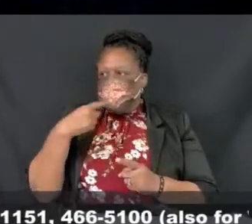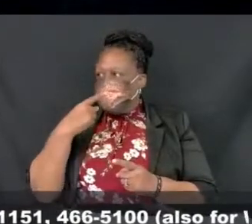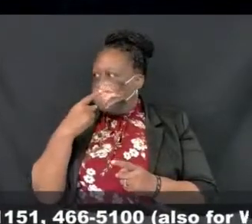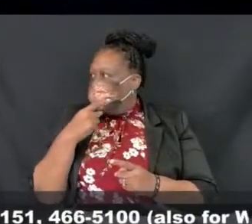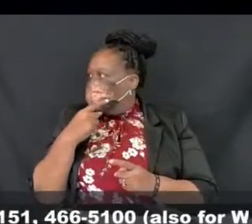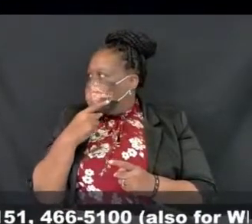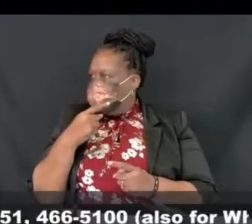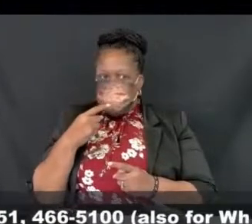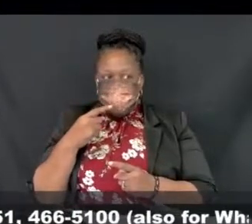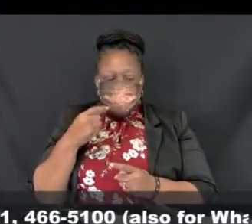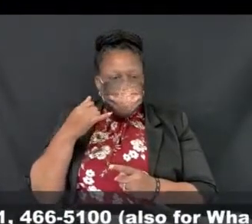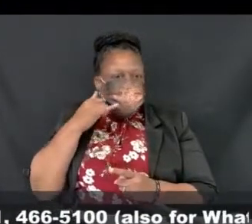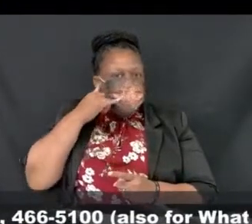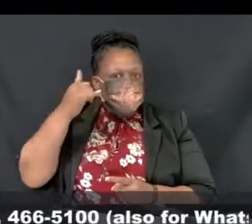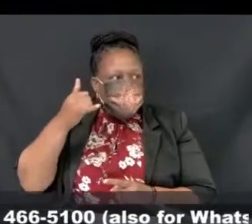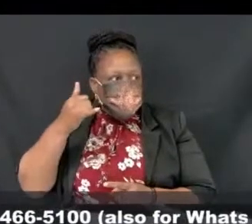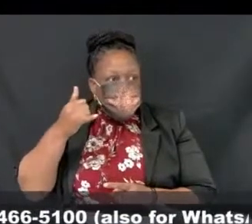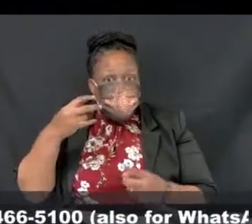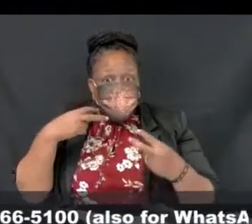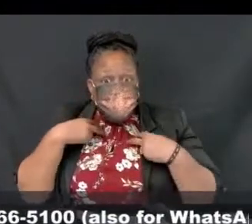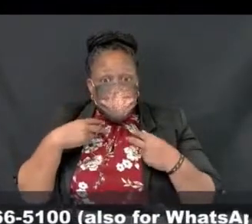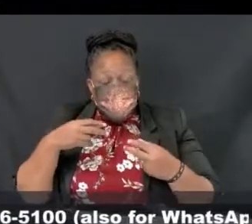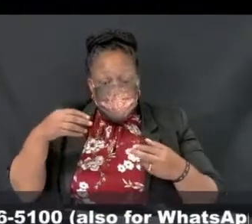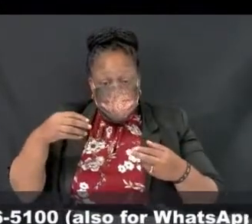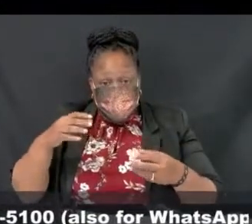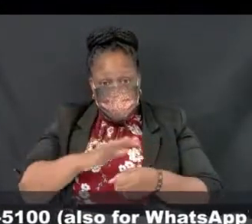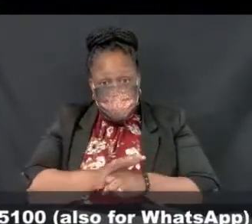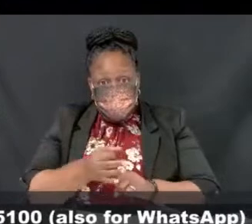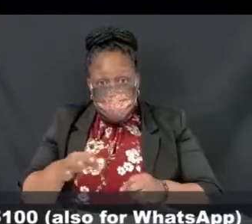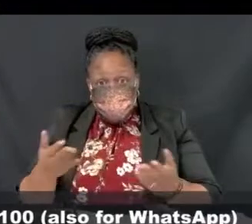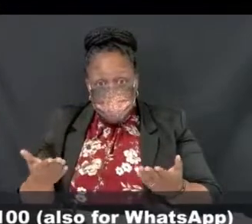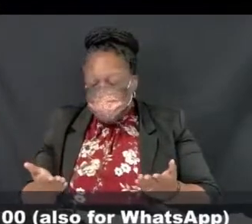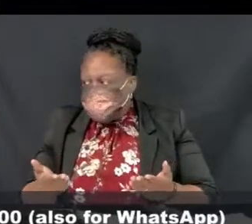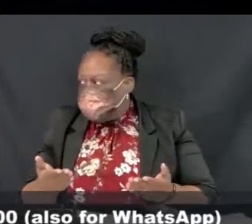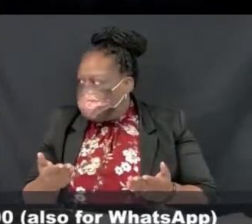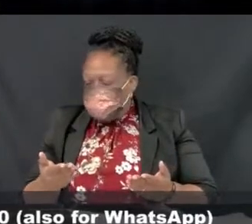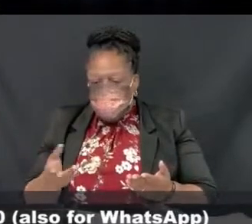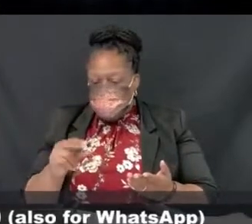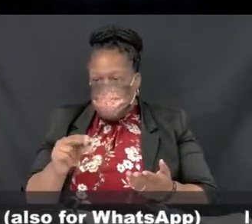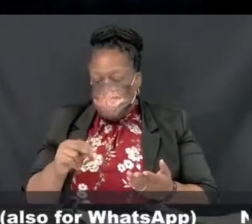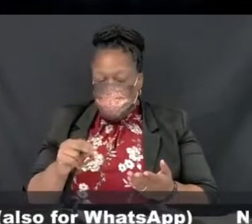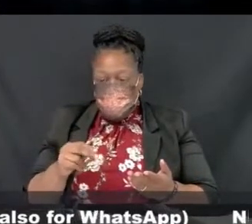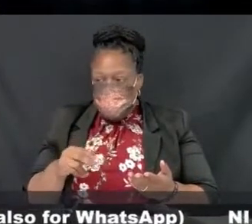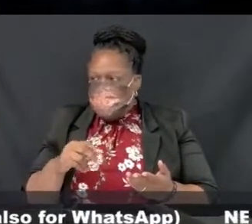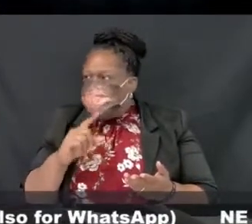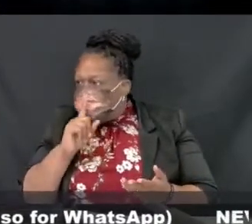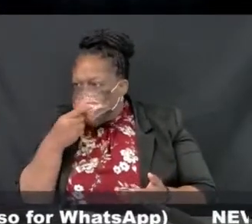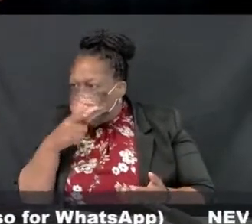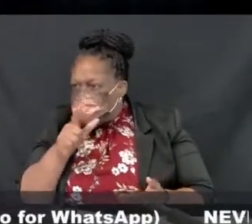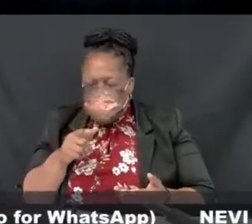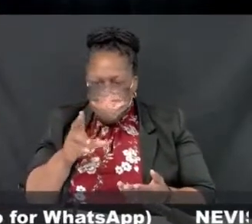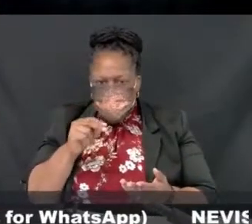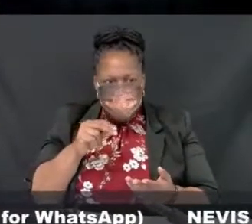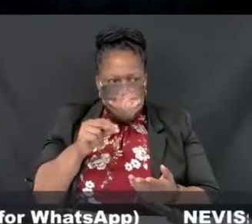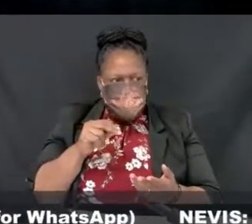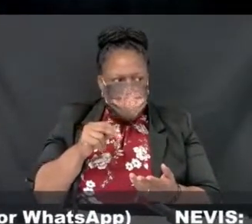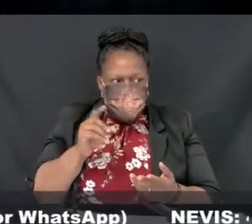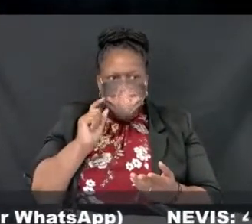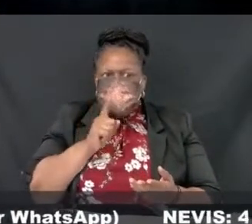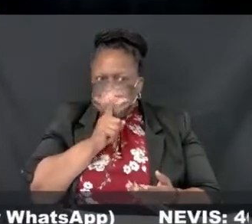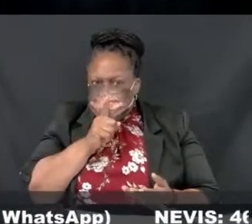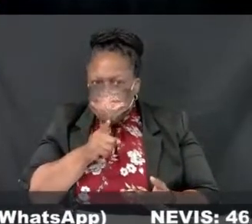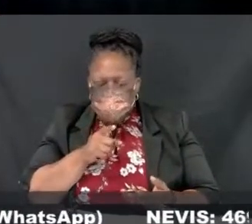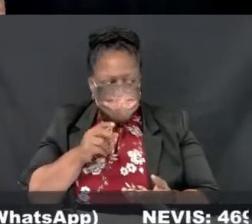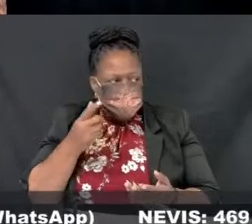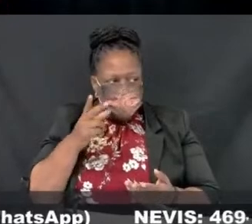it. And you know, all we did is remain focused and basically start to fight another pandemic,